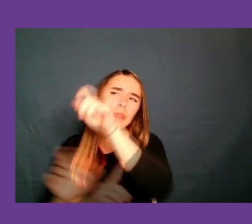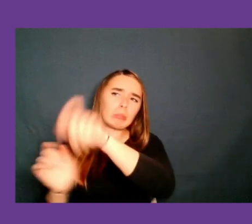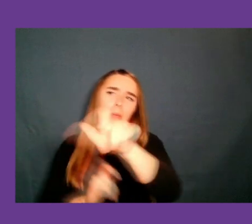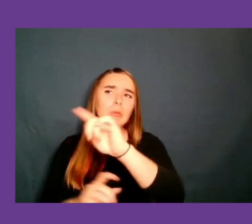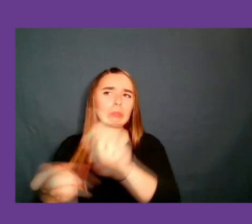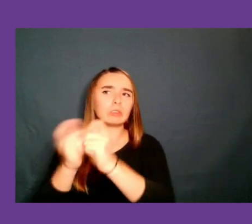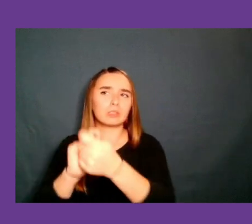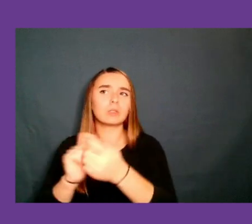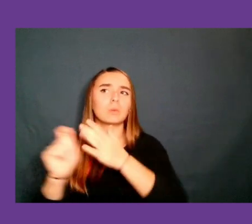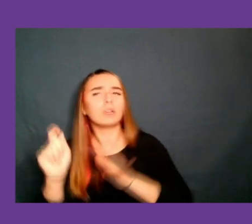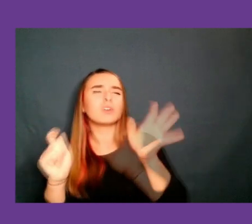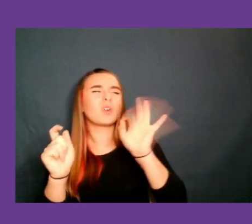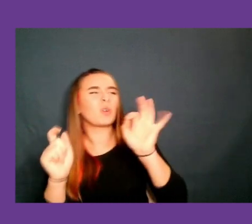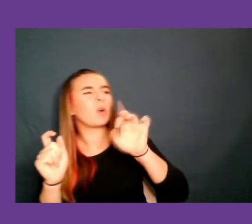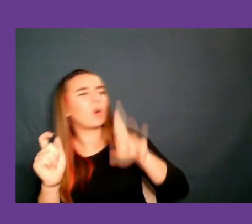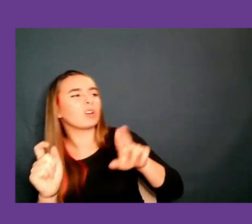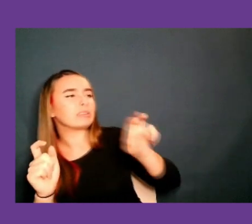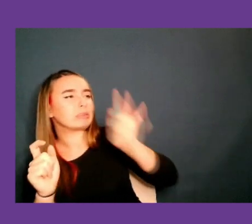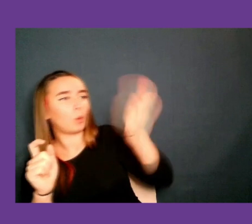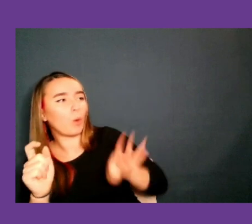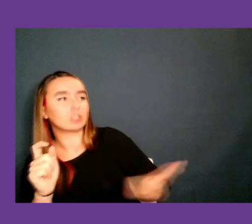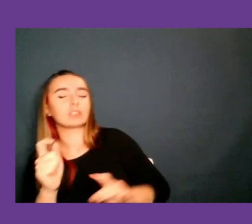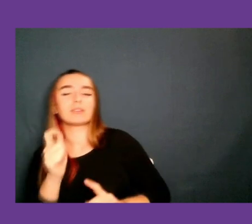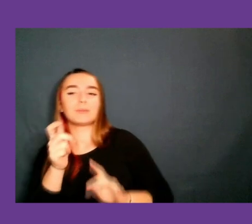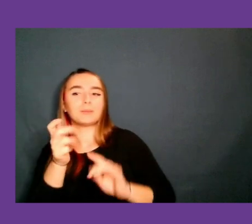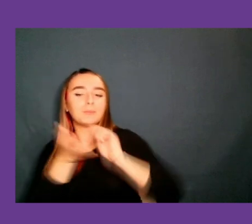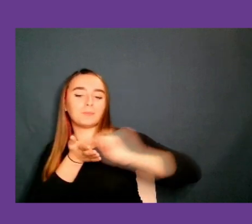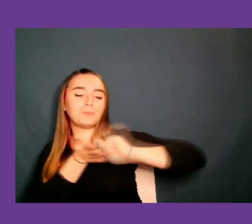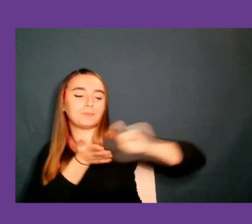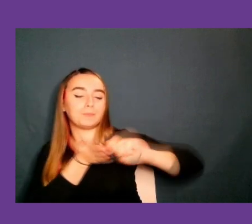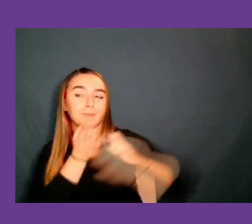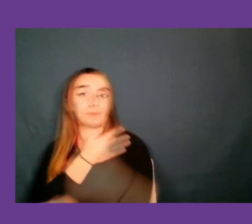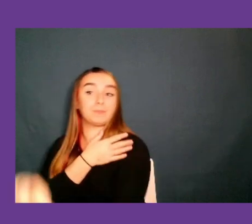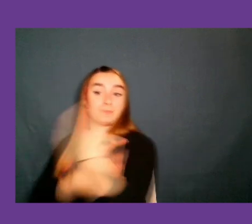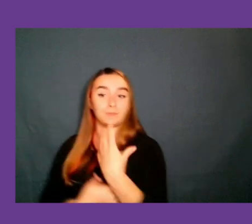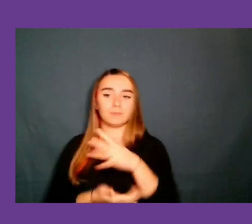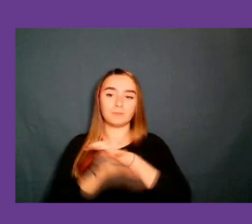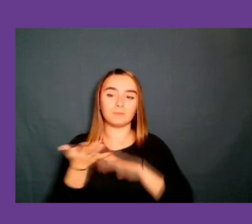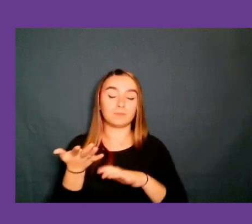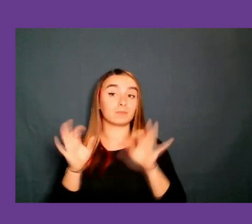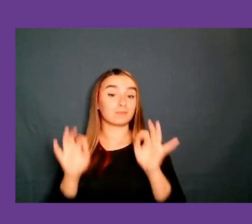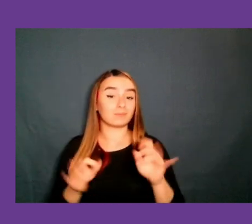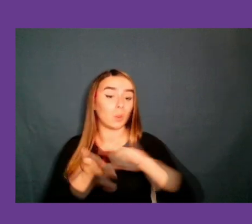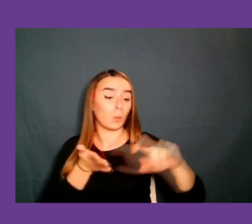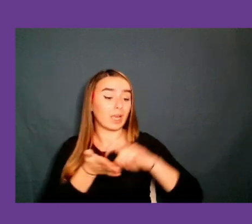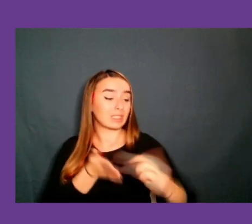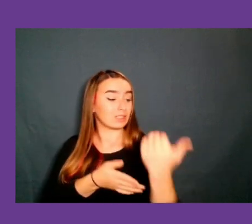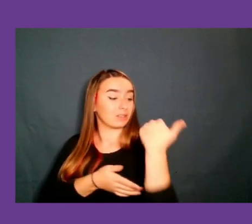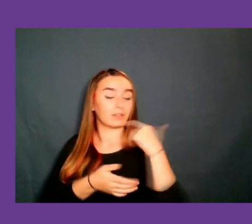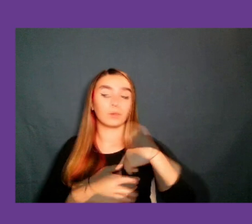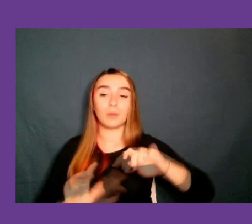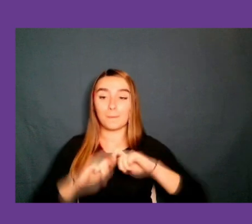change or have questions about in the previous version of the EN. And we had a couple of weeks ago a joint technical body meeting where